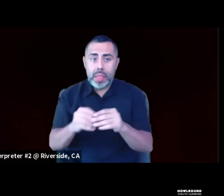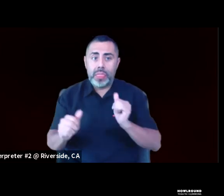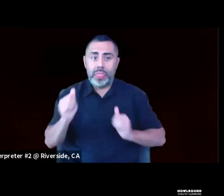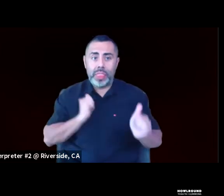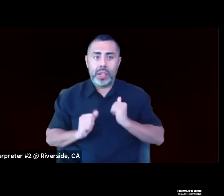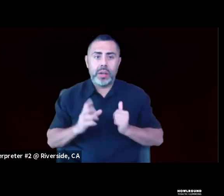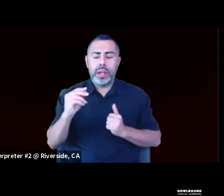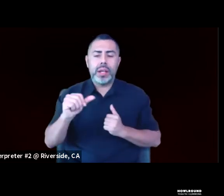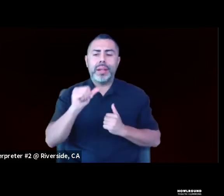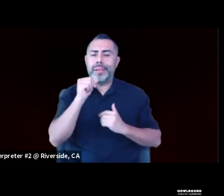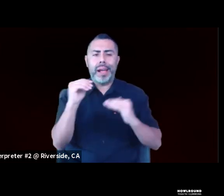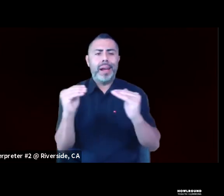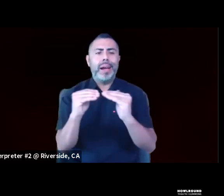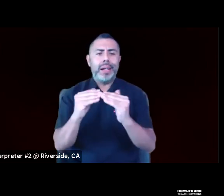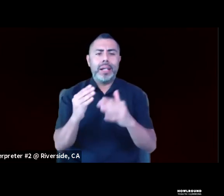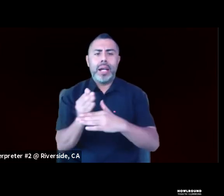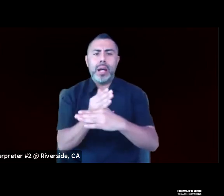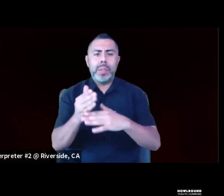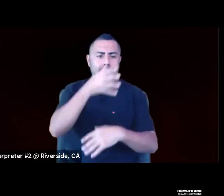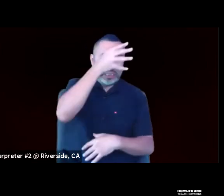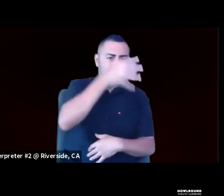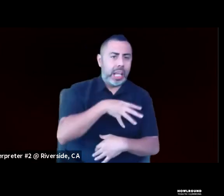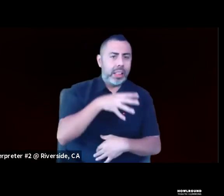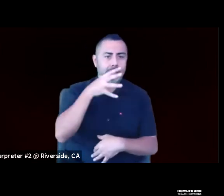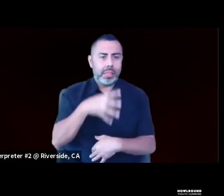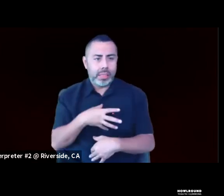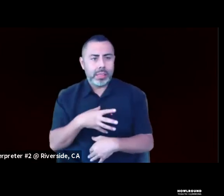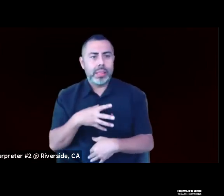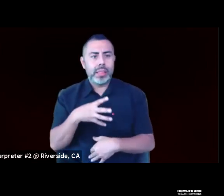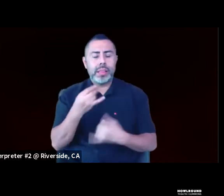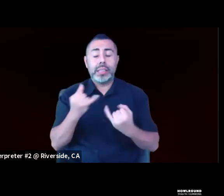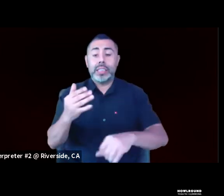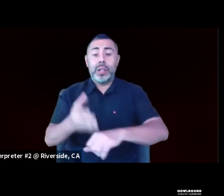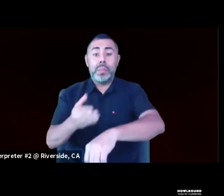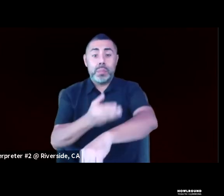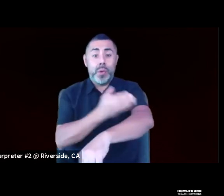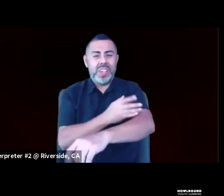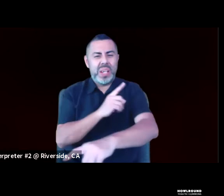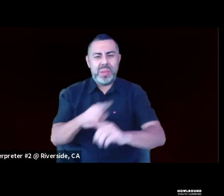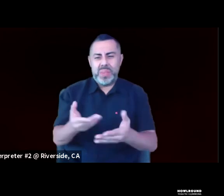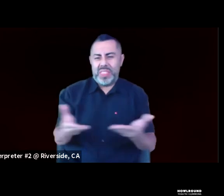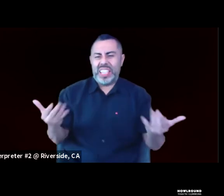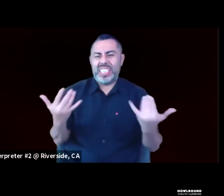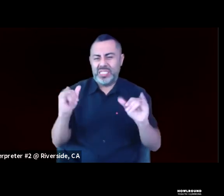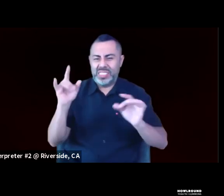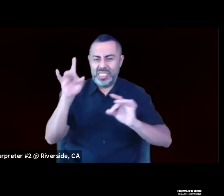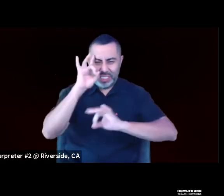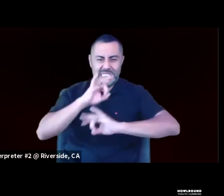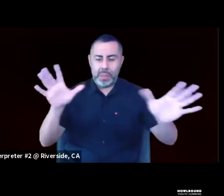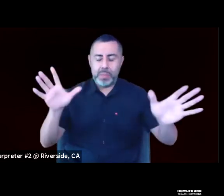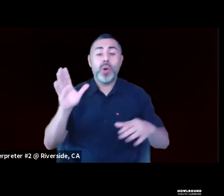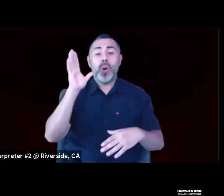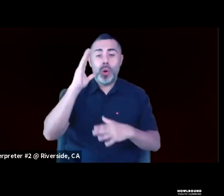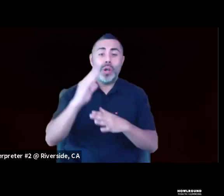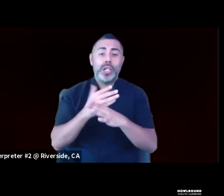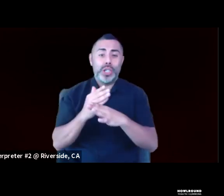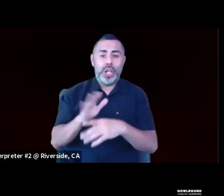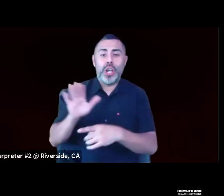And we will tweet out her HowlRound article on the HowlRound Twitter feed.